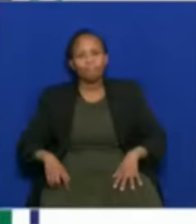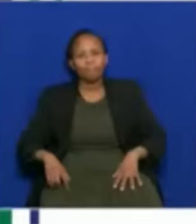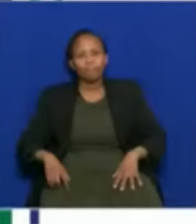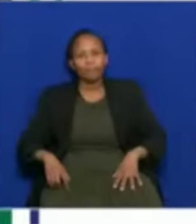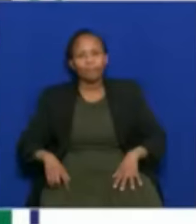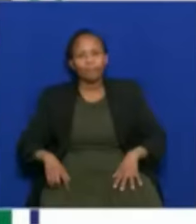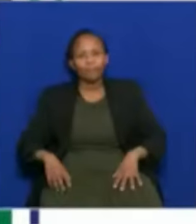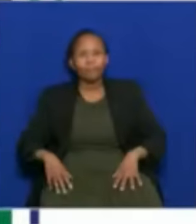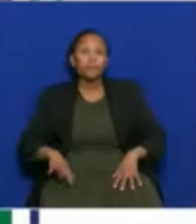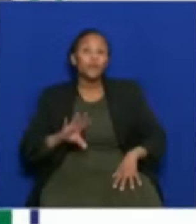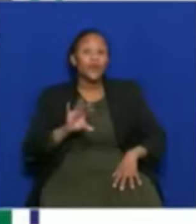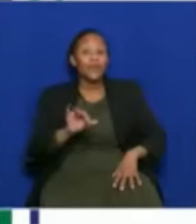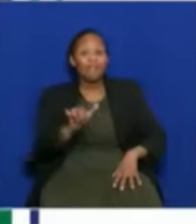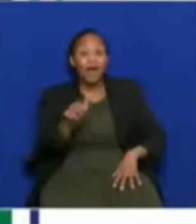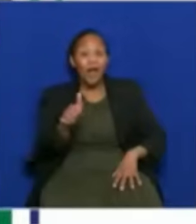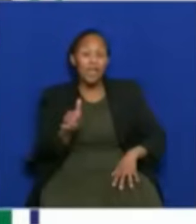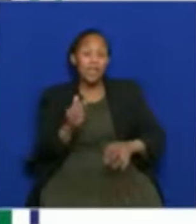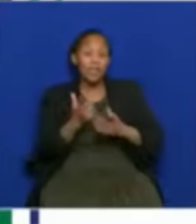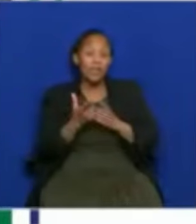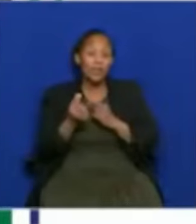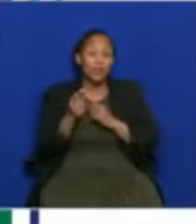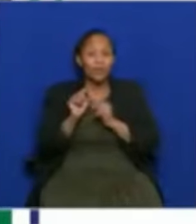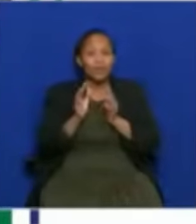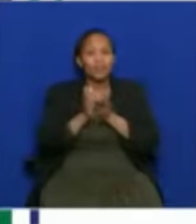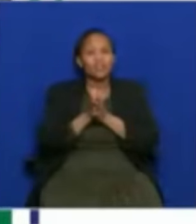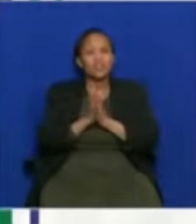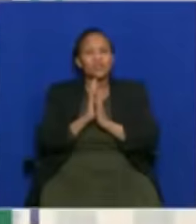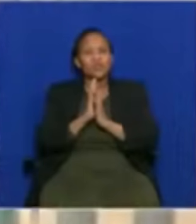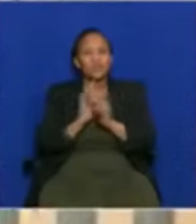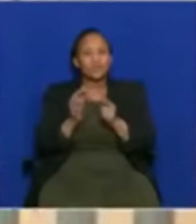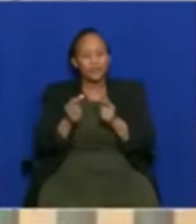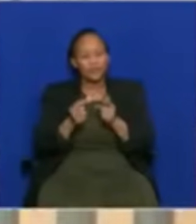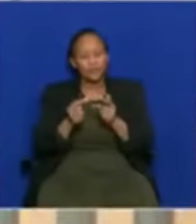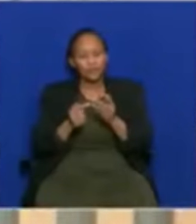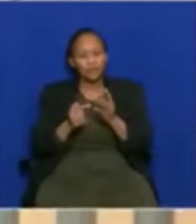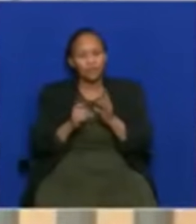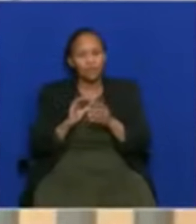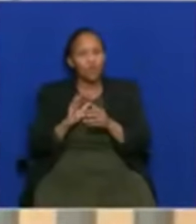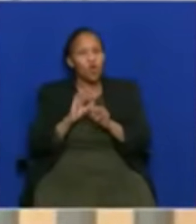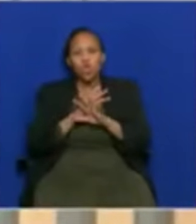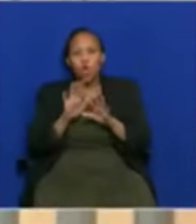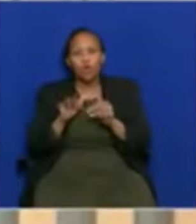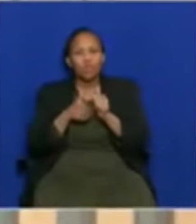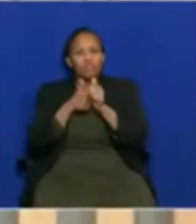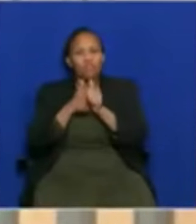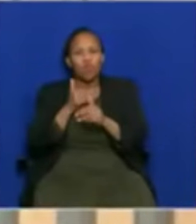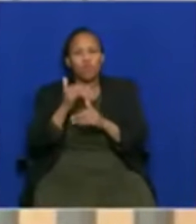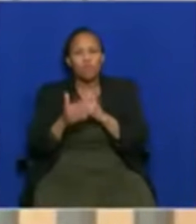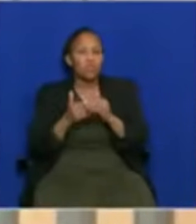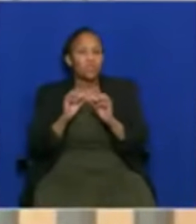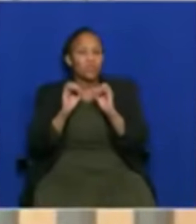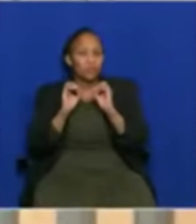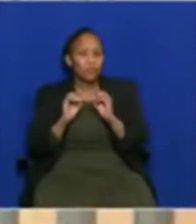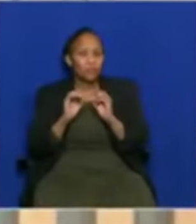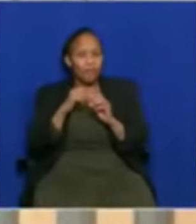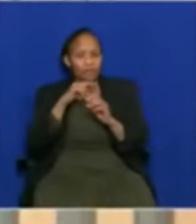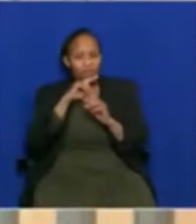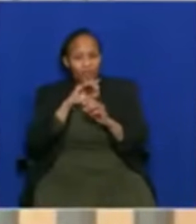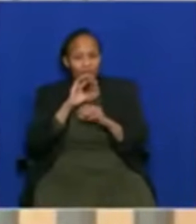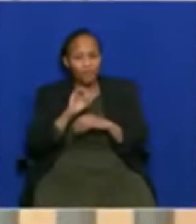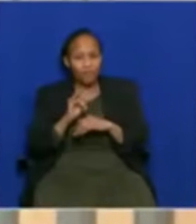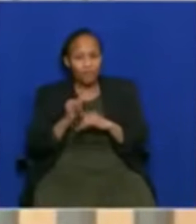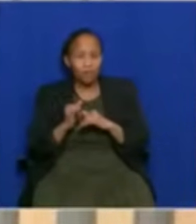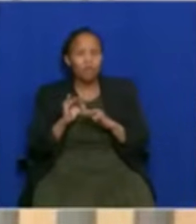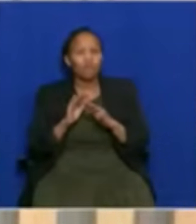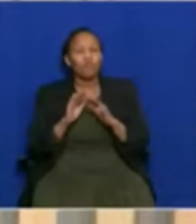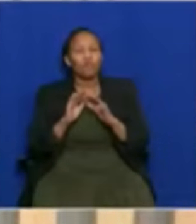details on manipulation of vetting processes resulting in unlawful issuing of security clearances. So